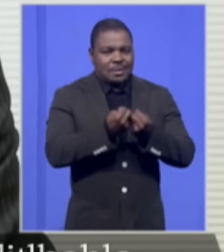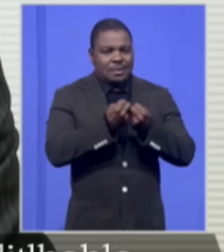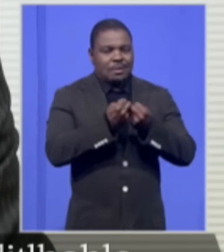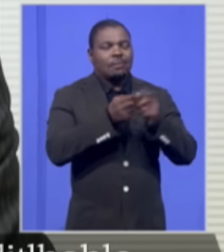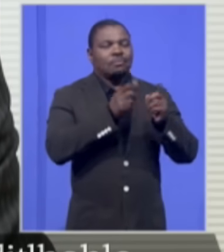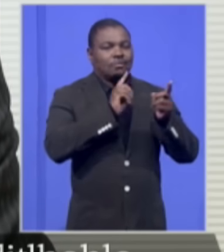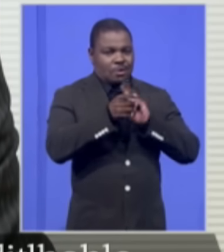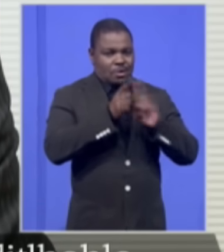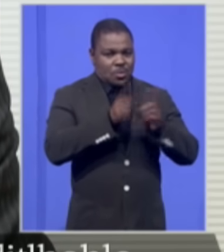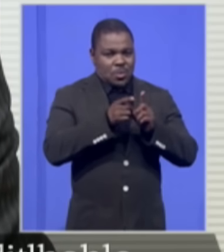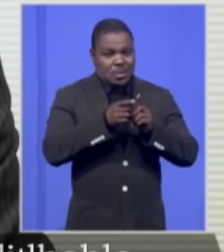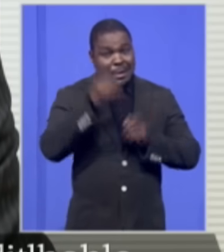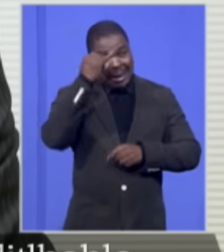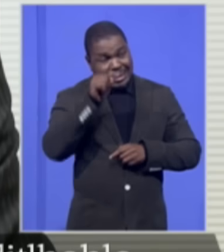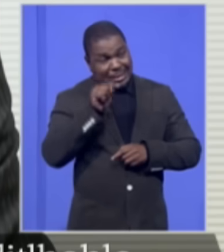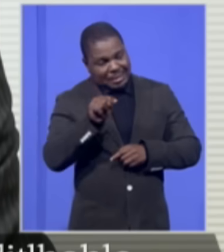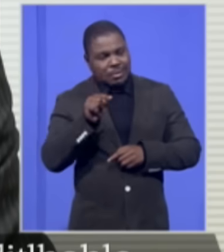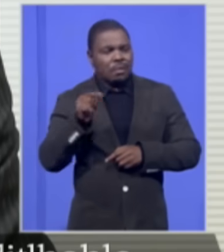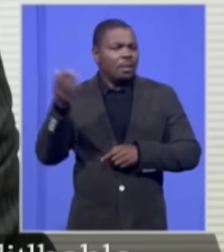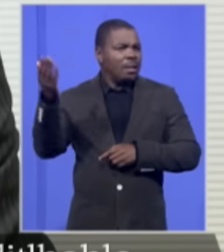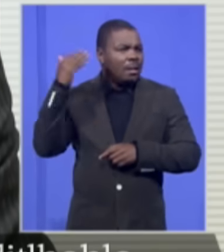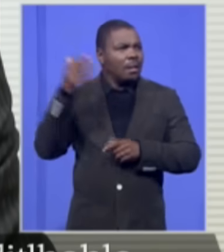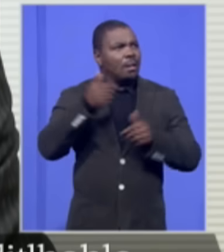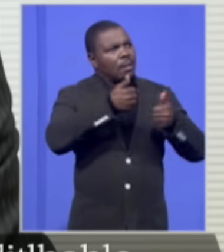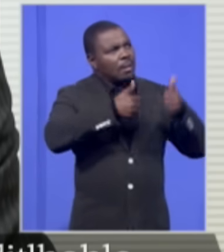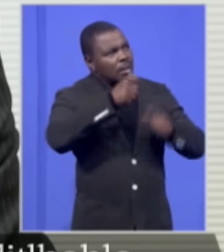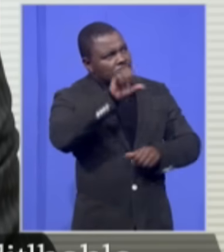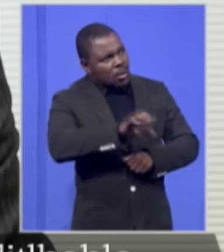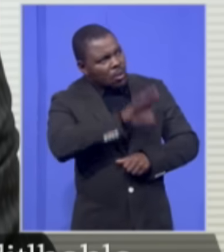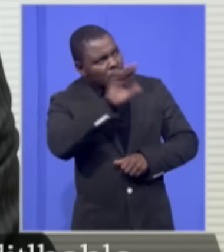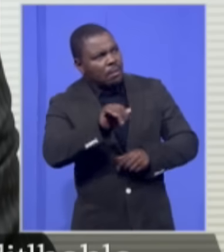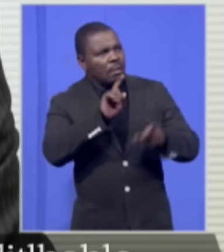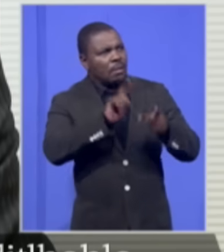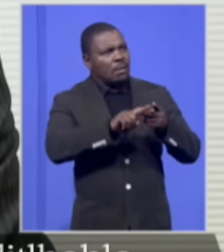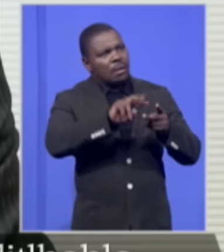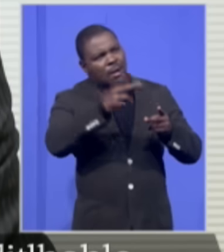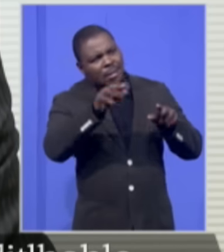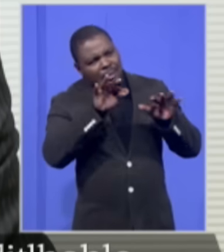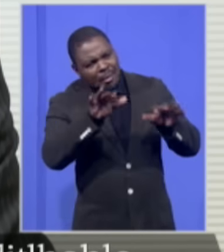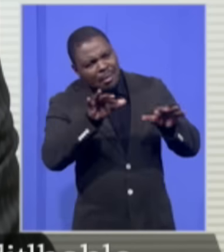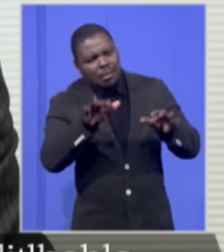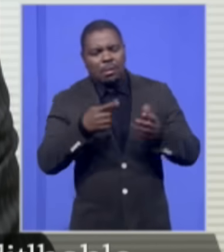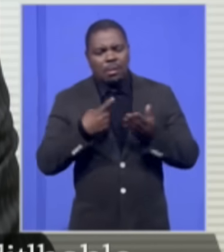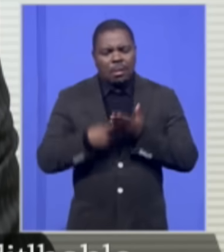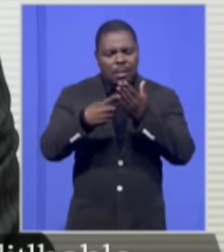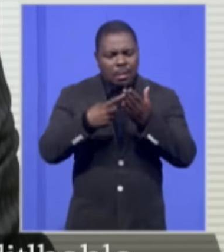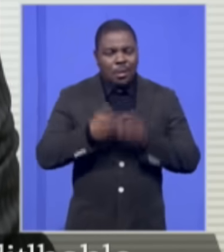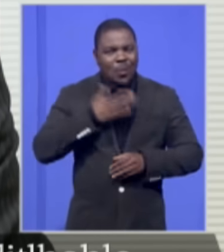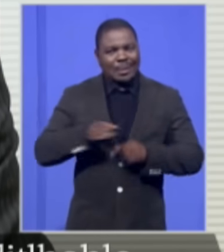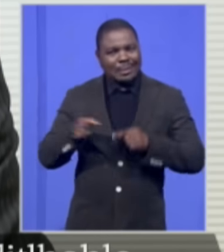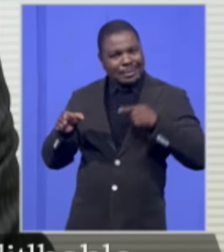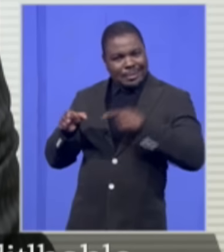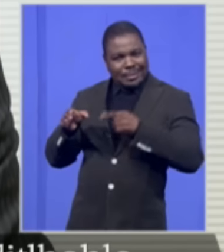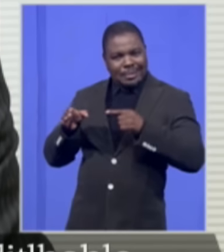been in discussion by a number of leaders in our country and many other people for some